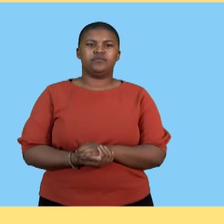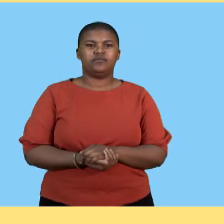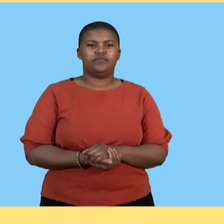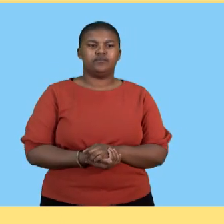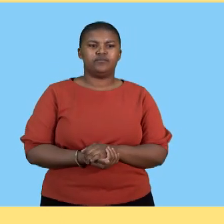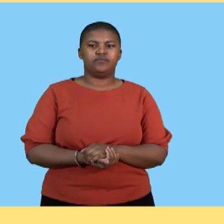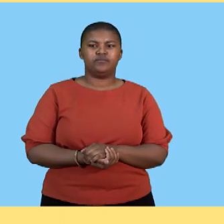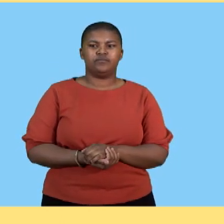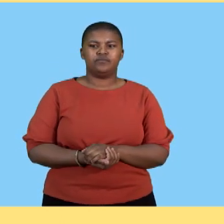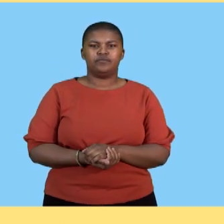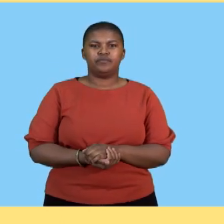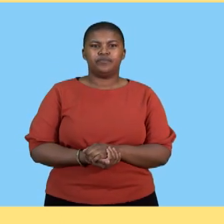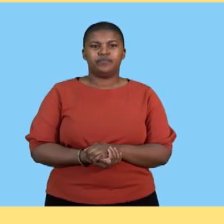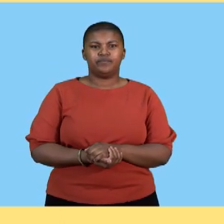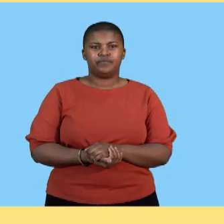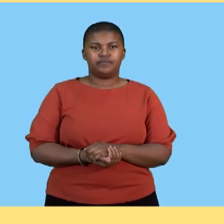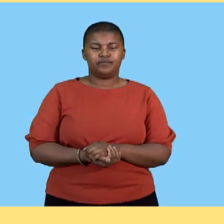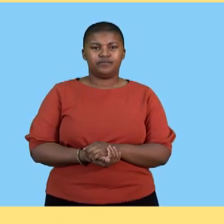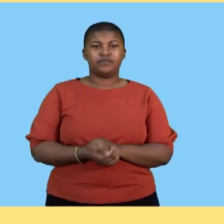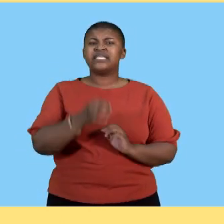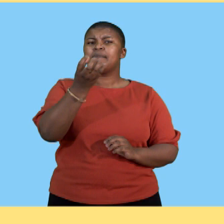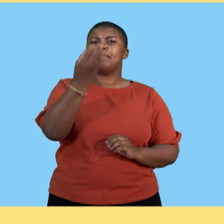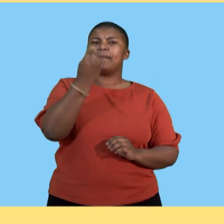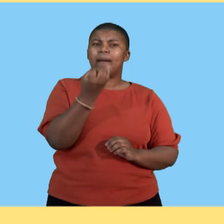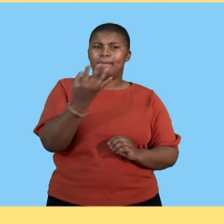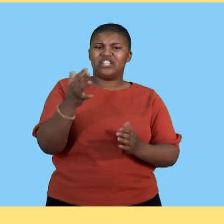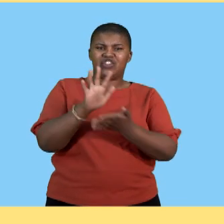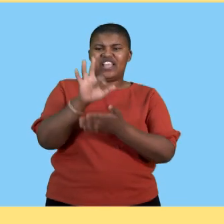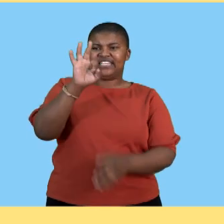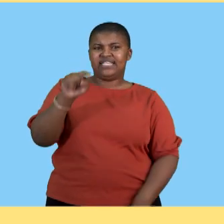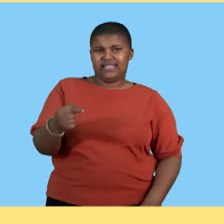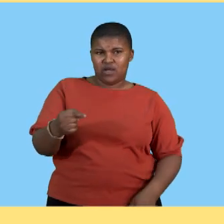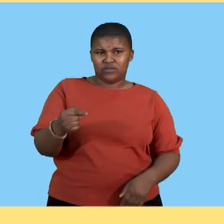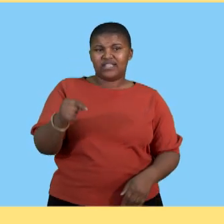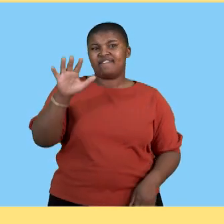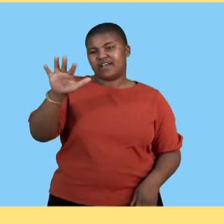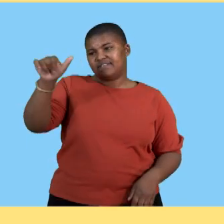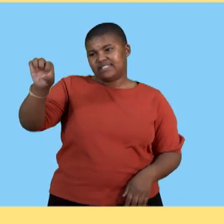say plus 1,000. This would then give me